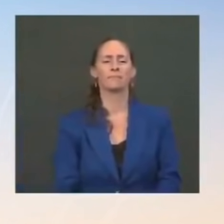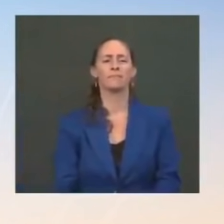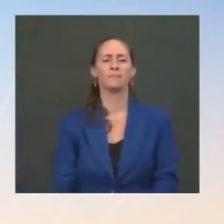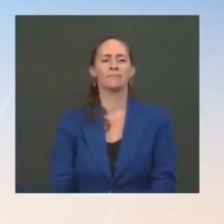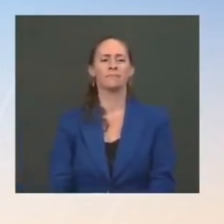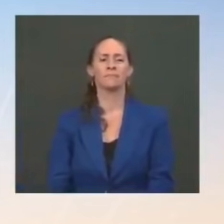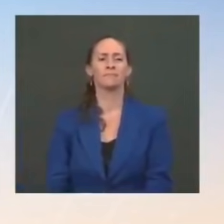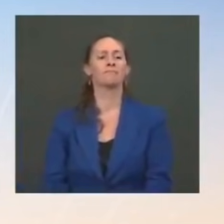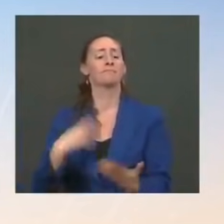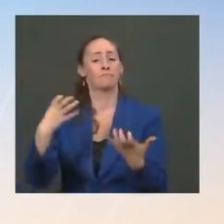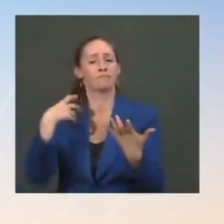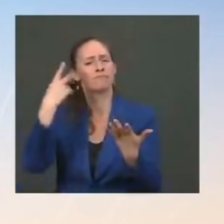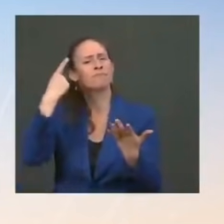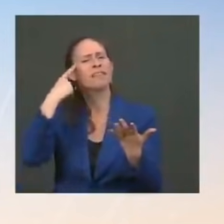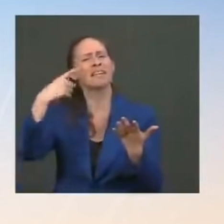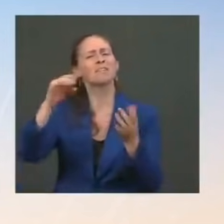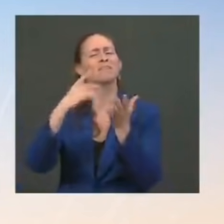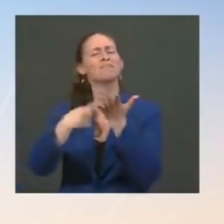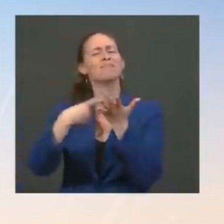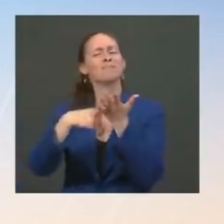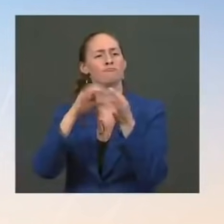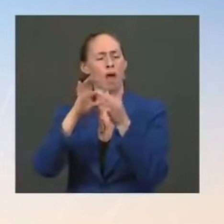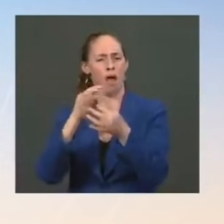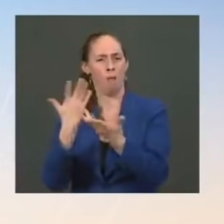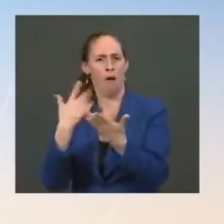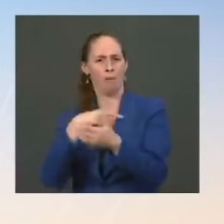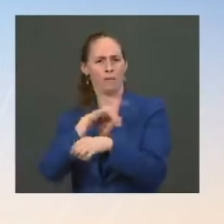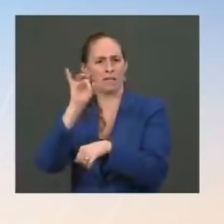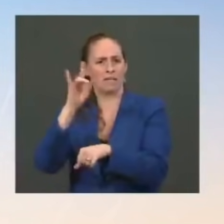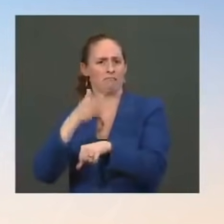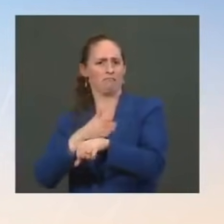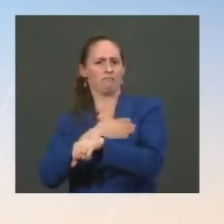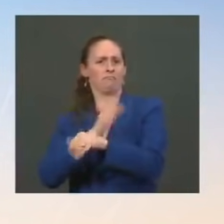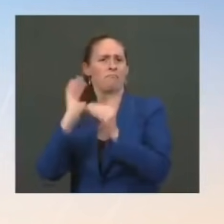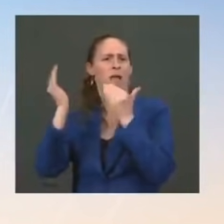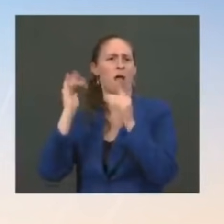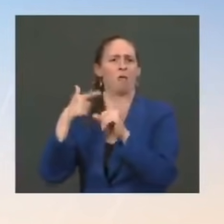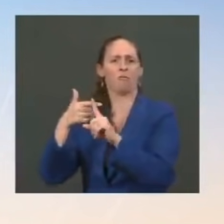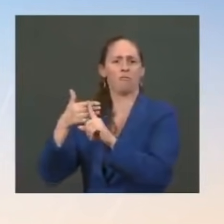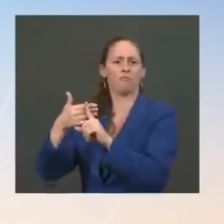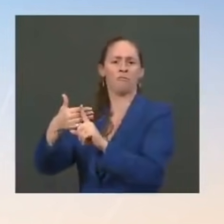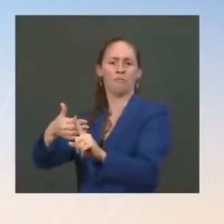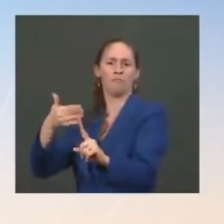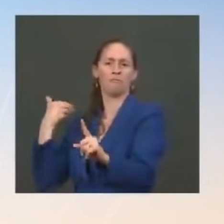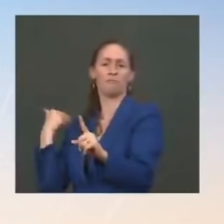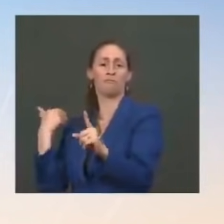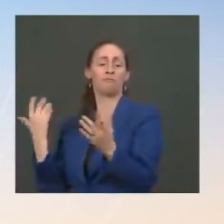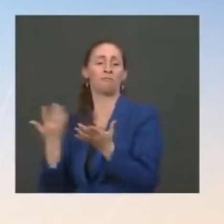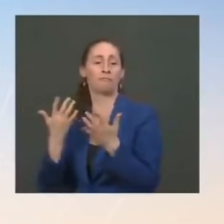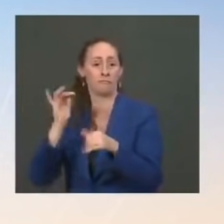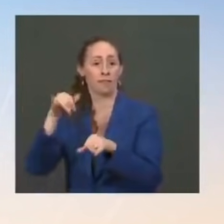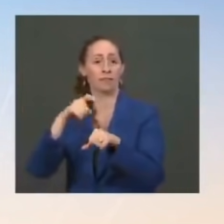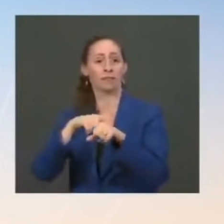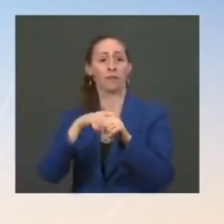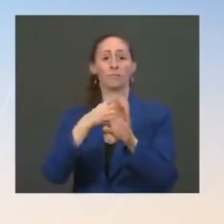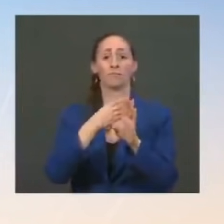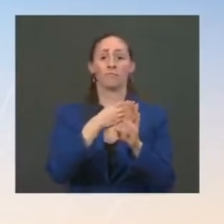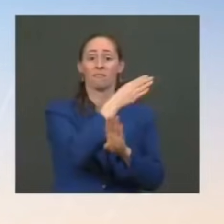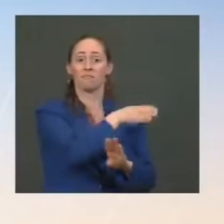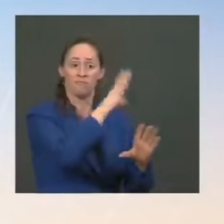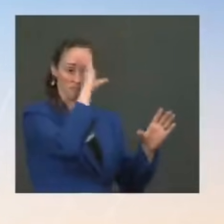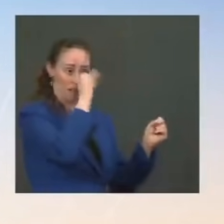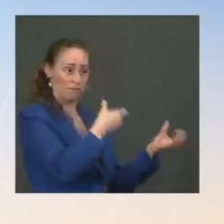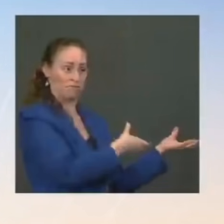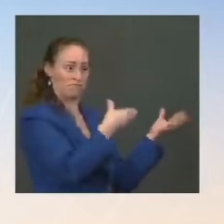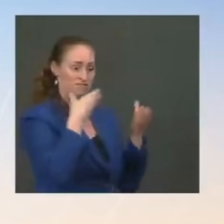we've made on how far we've come for the mess that we inherited from the previous president. We've already